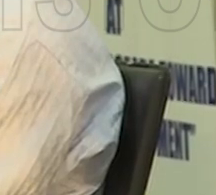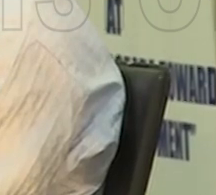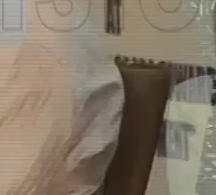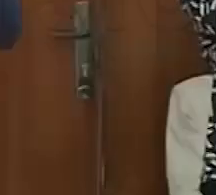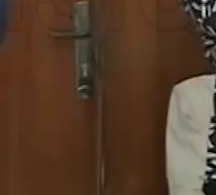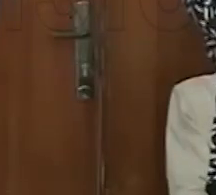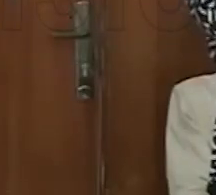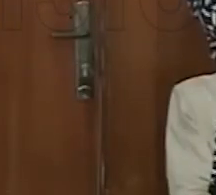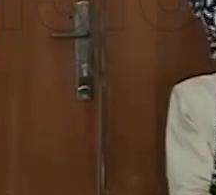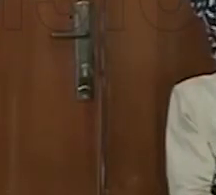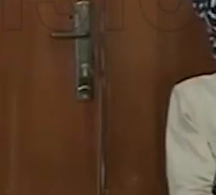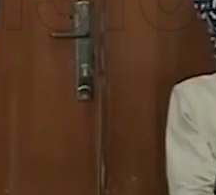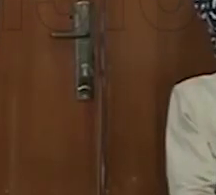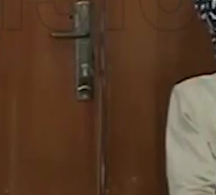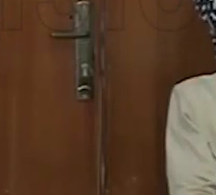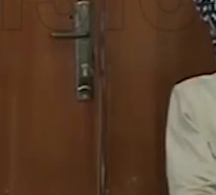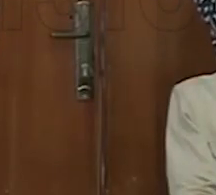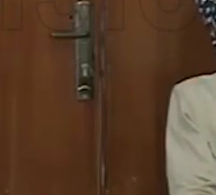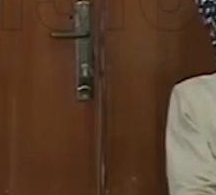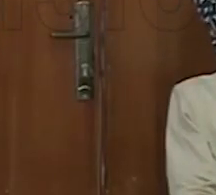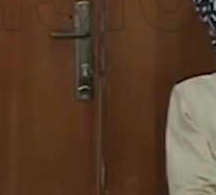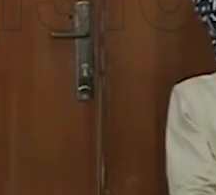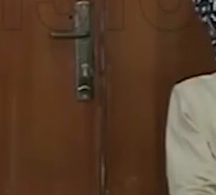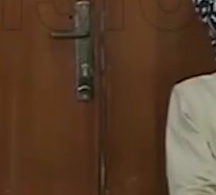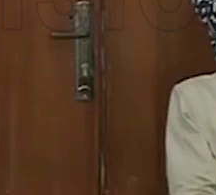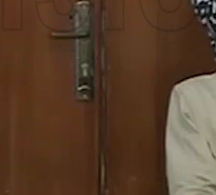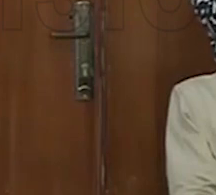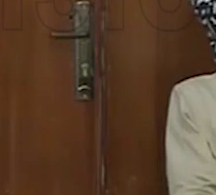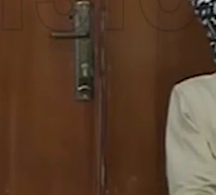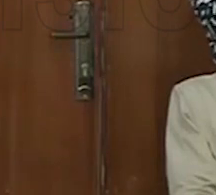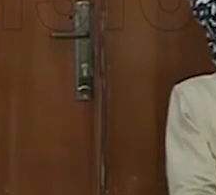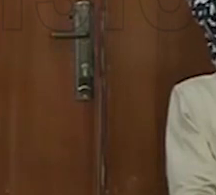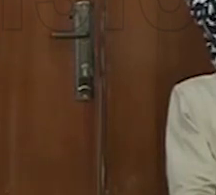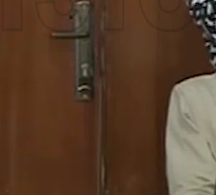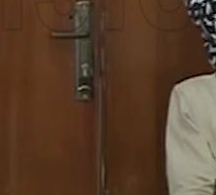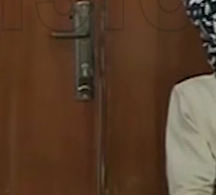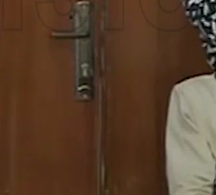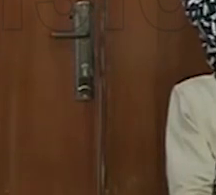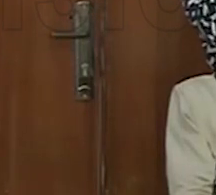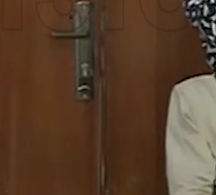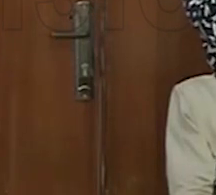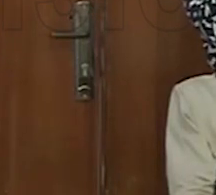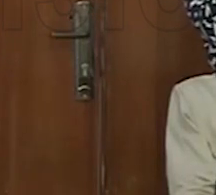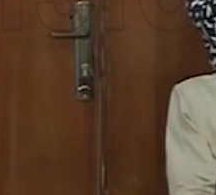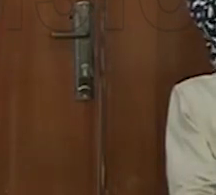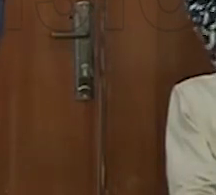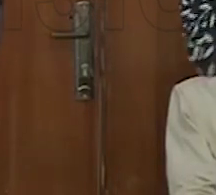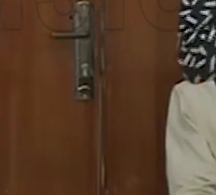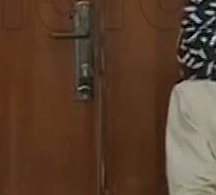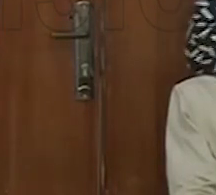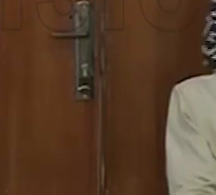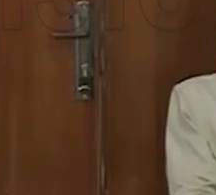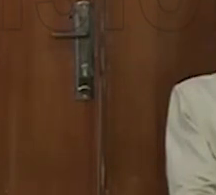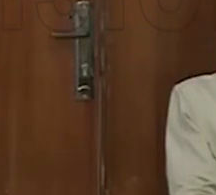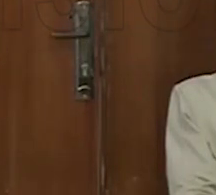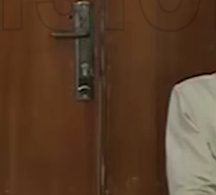Gogolada, so he went straight there. And of course, expectedly, since there is no test that shows that he's a COVID patient,